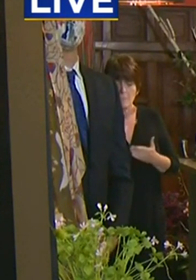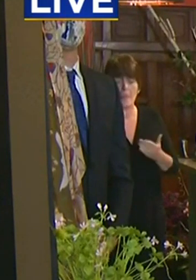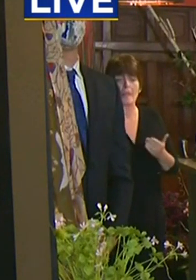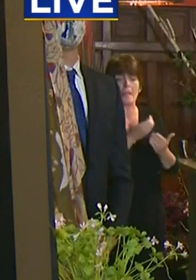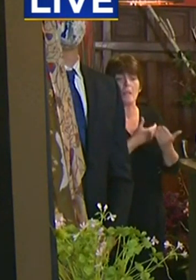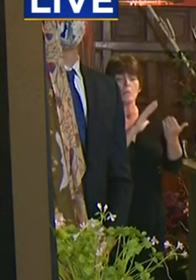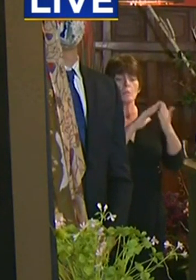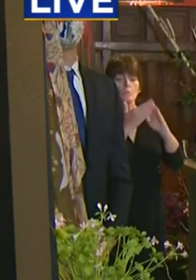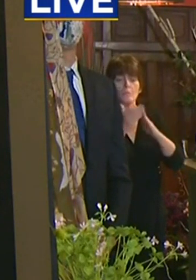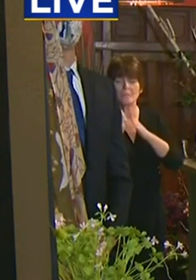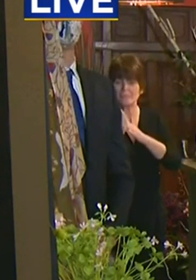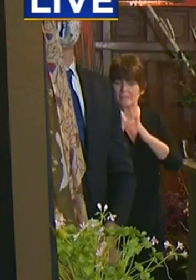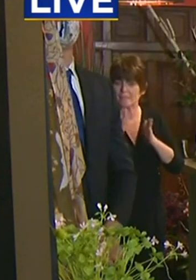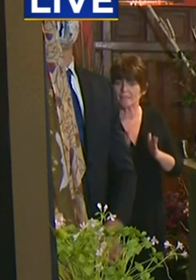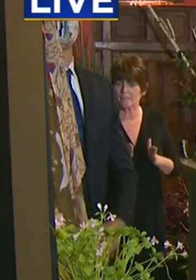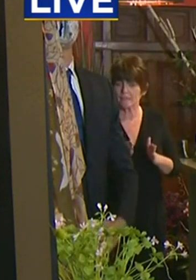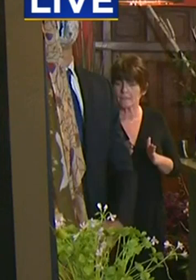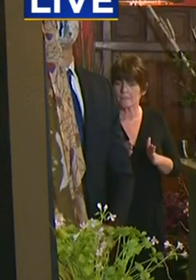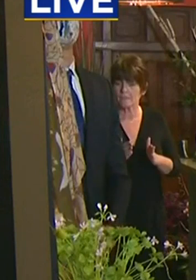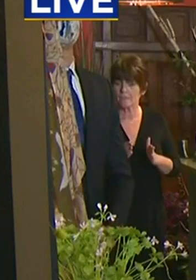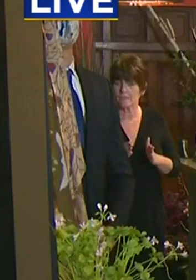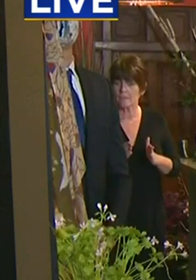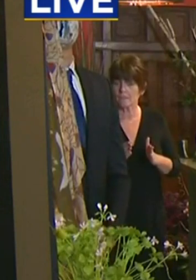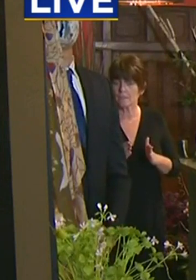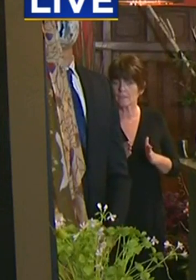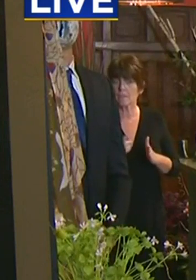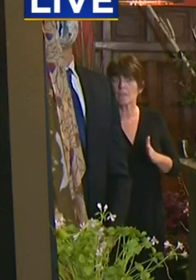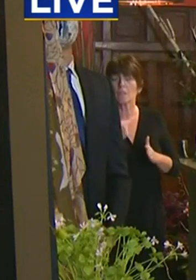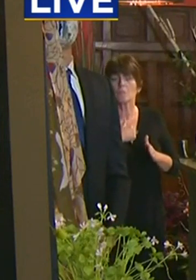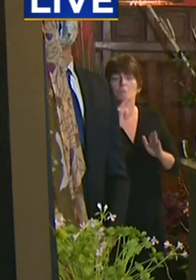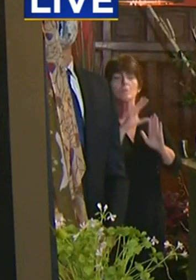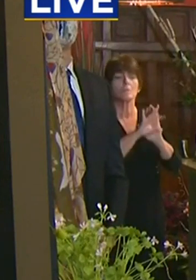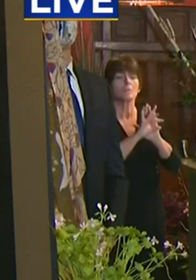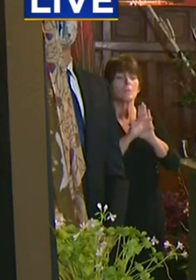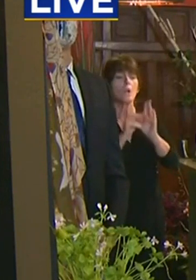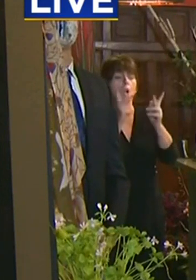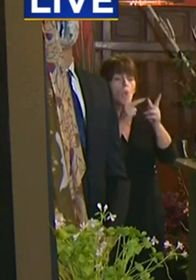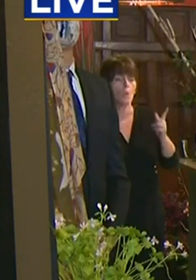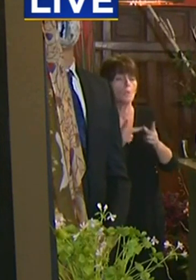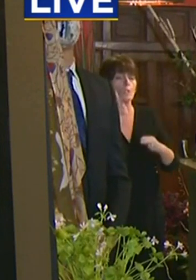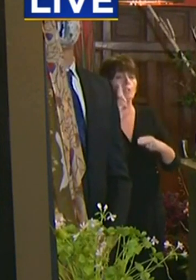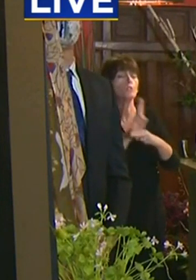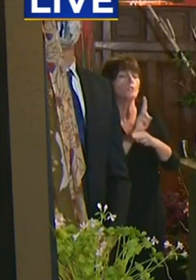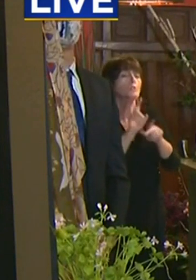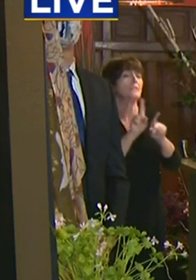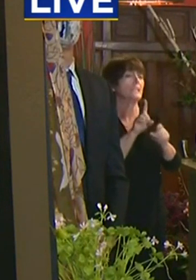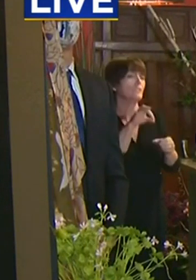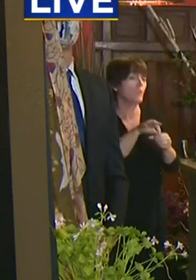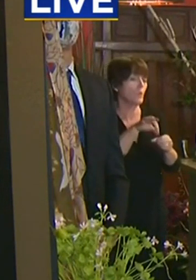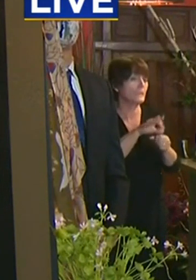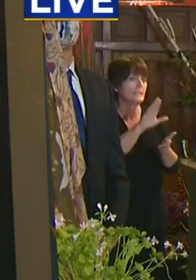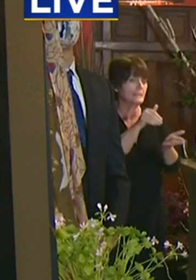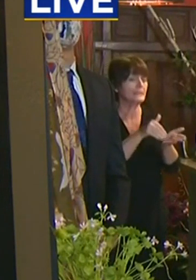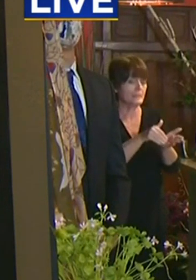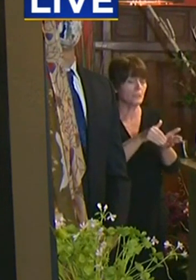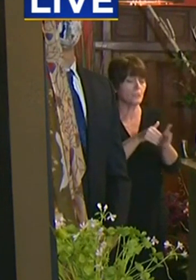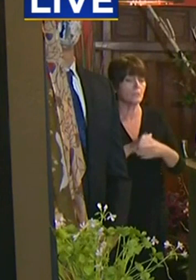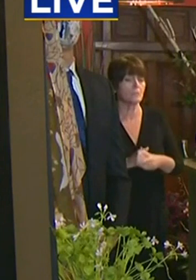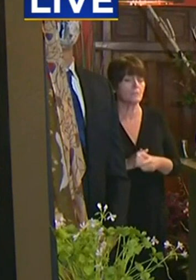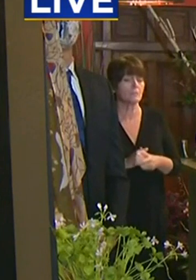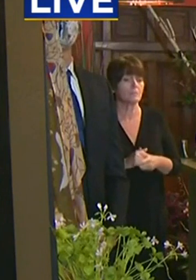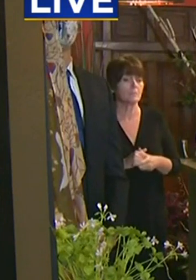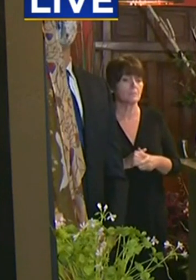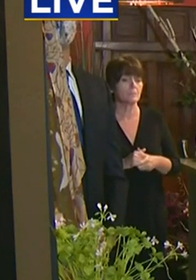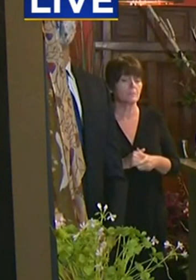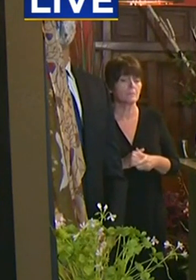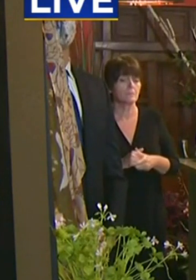leaders' guidance on finding newer, safer locations to use as polling places and vote centers. So